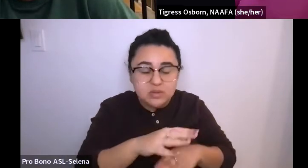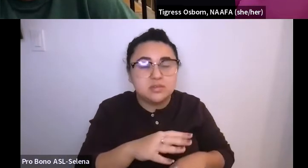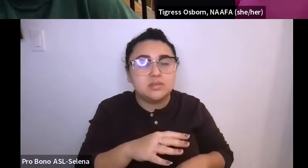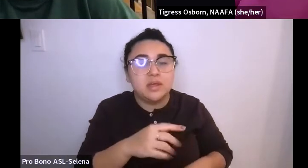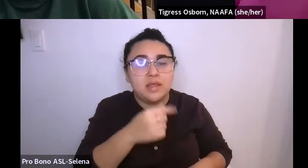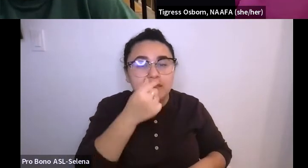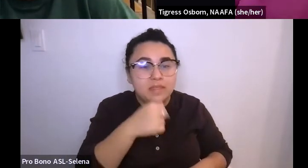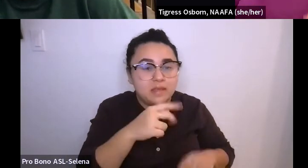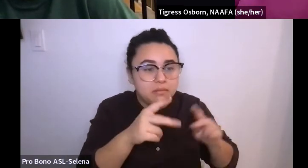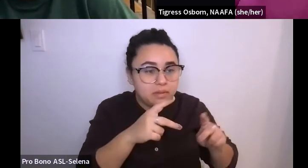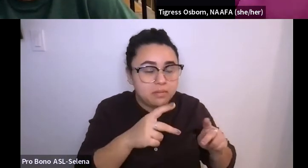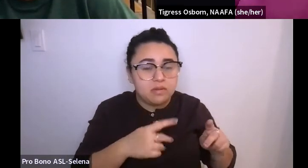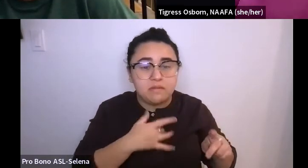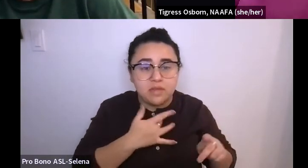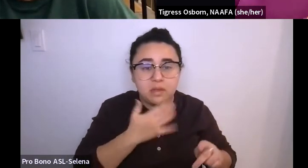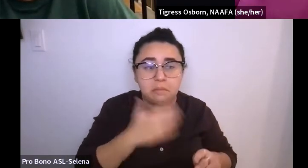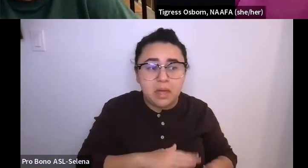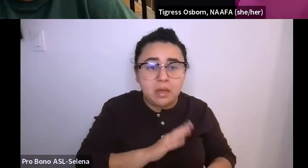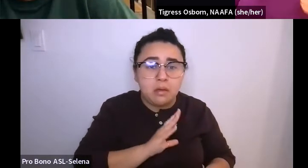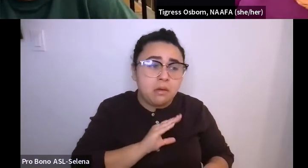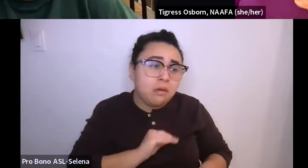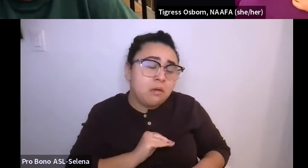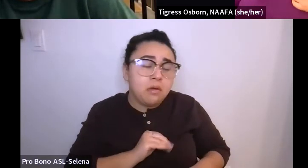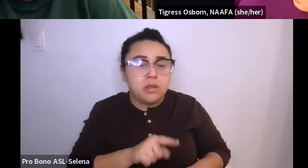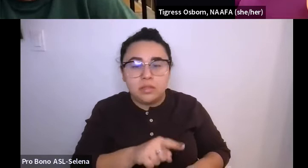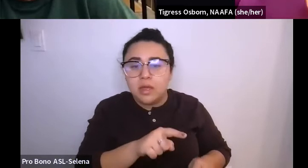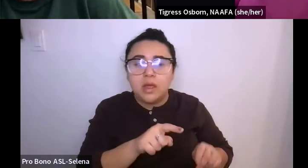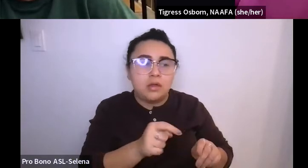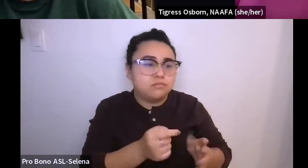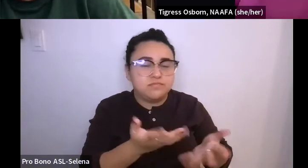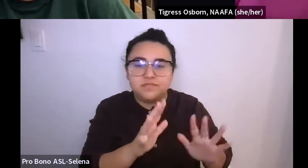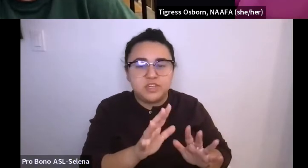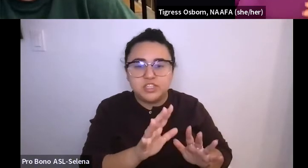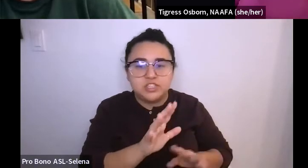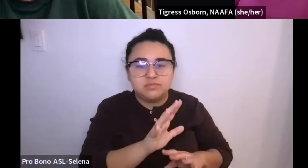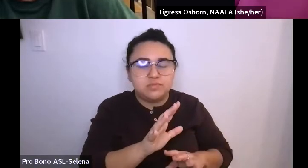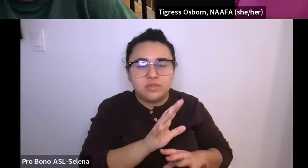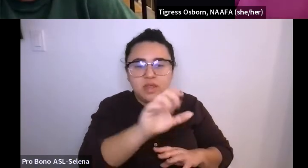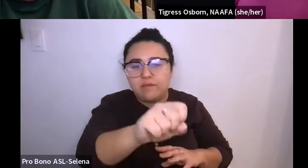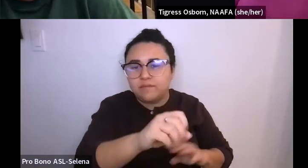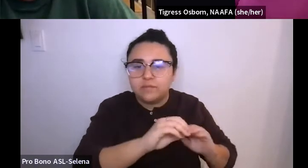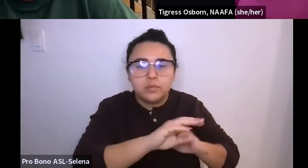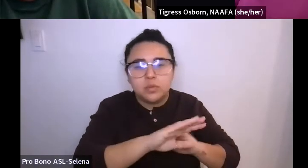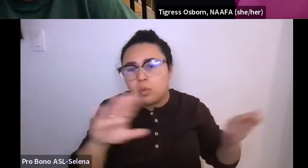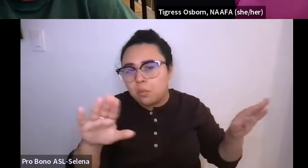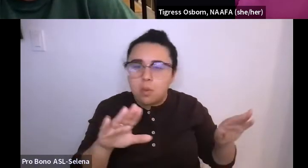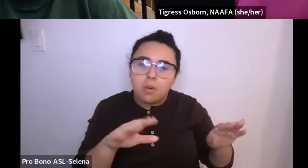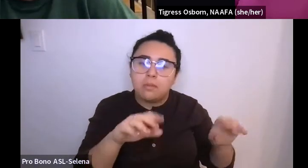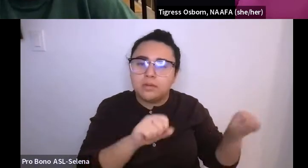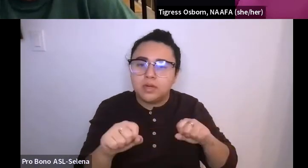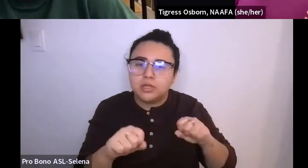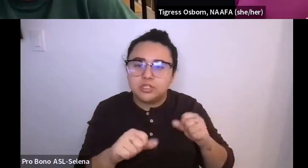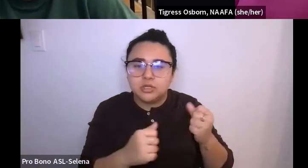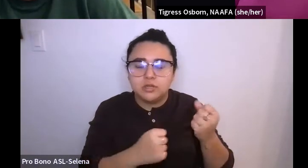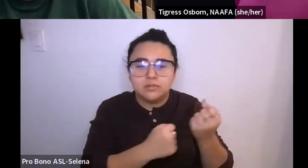potential allies. That is our, you know, it's our responsibility, not just as nice people, but also as people who want to get them to